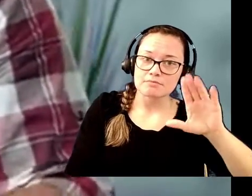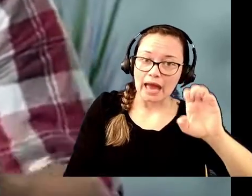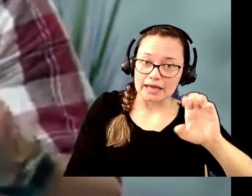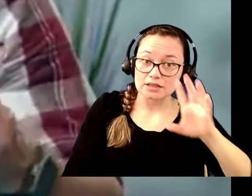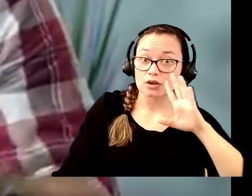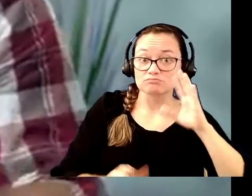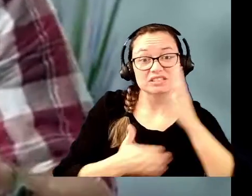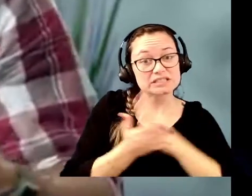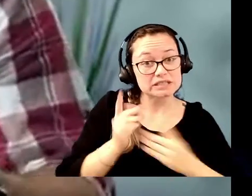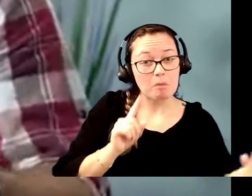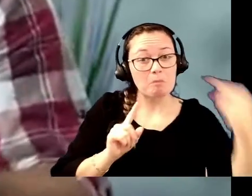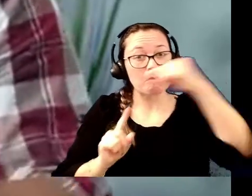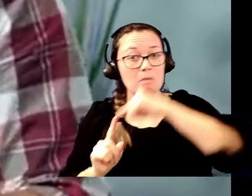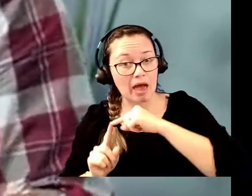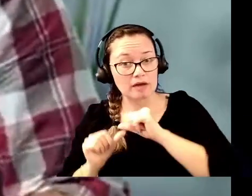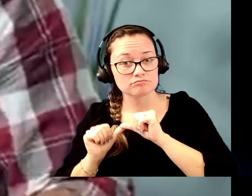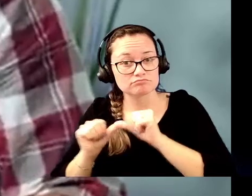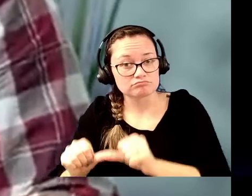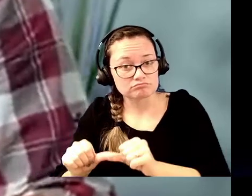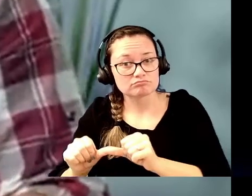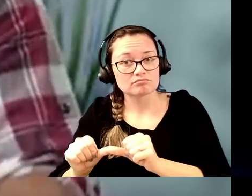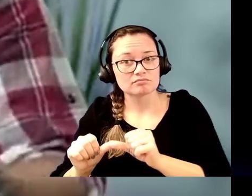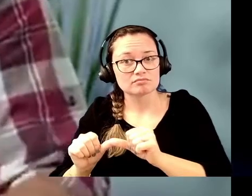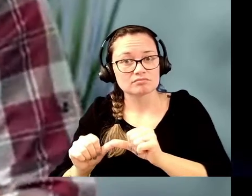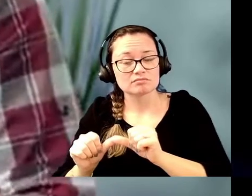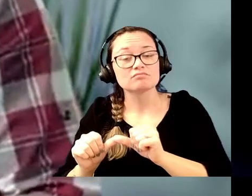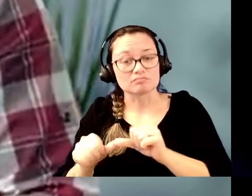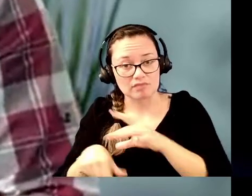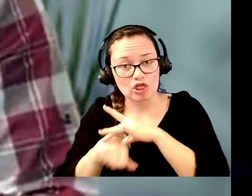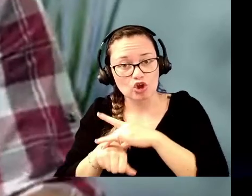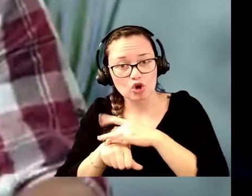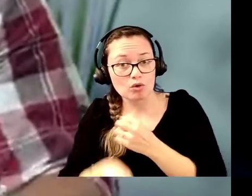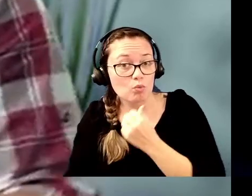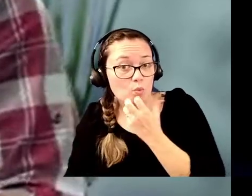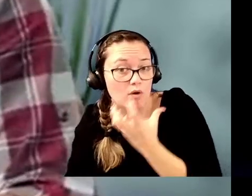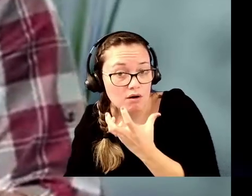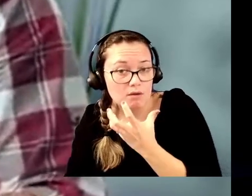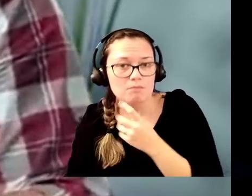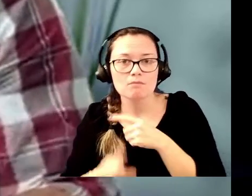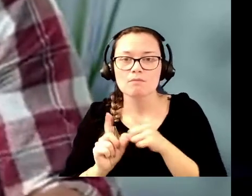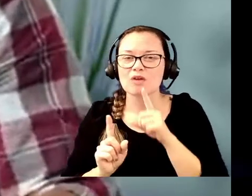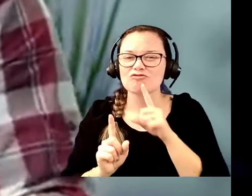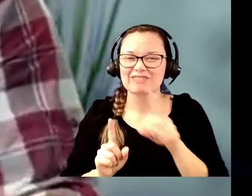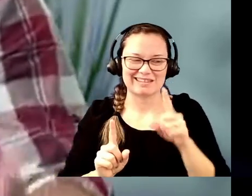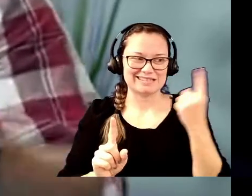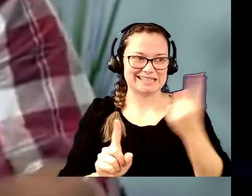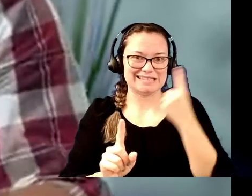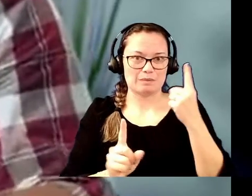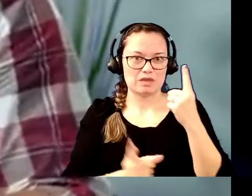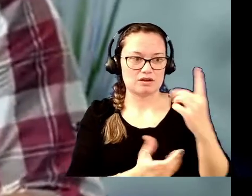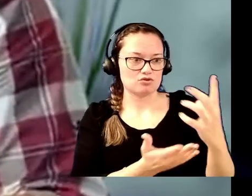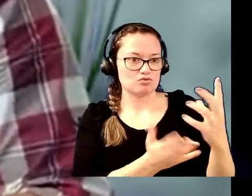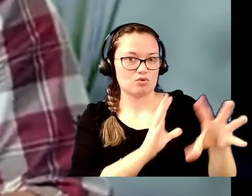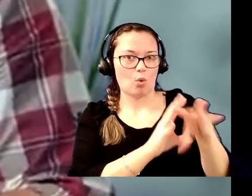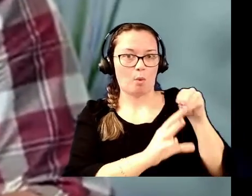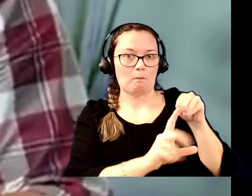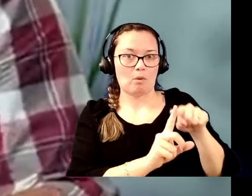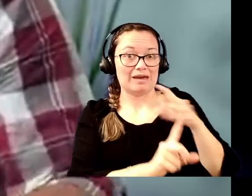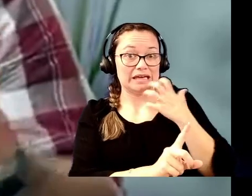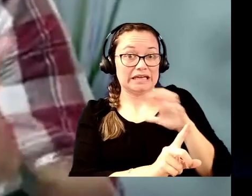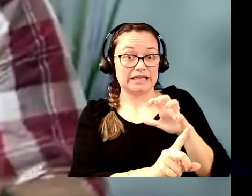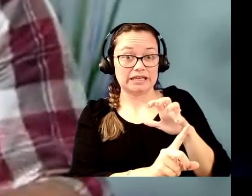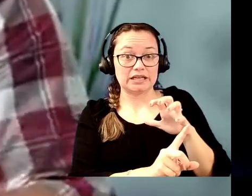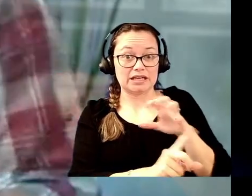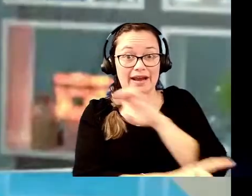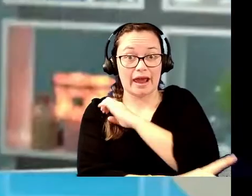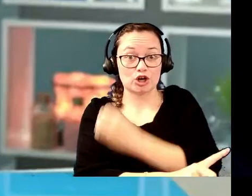back to the earth and kind of helps keep the earth warm. But like I said, there's not an organism out there that can just suck up that heat